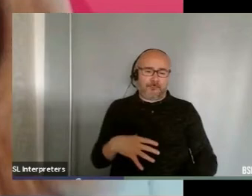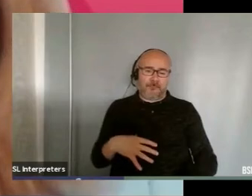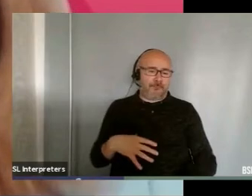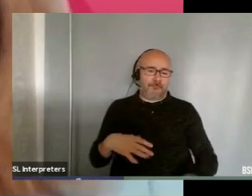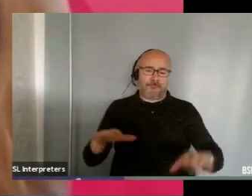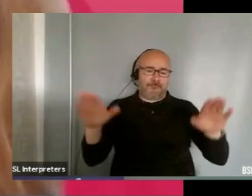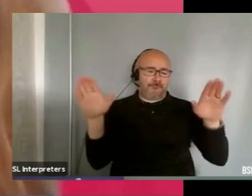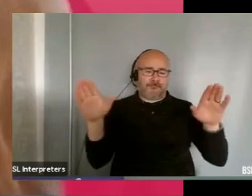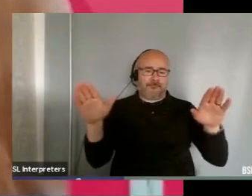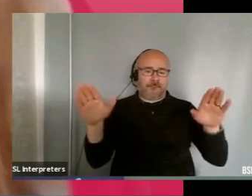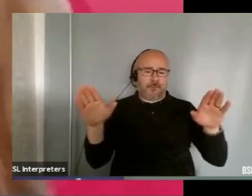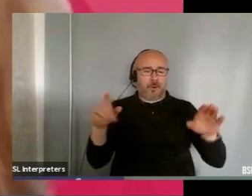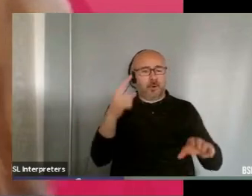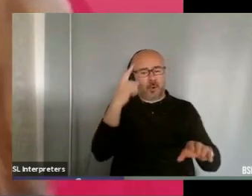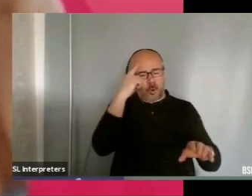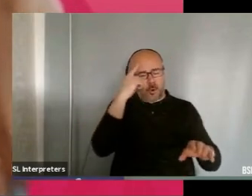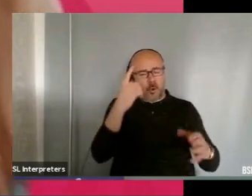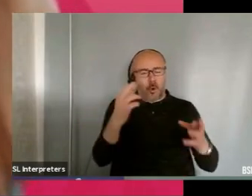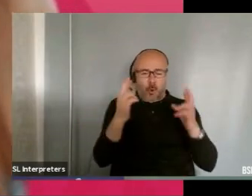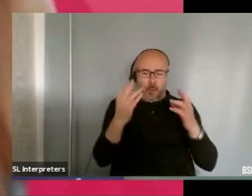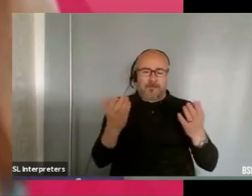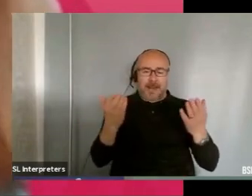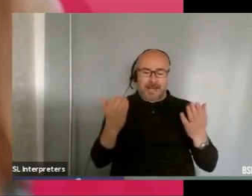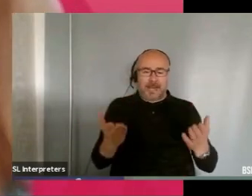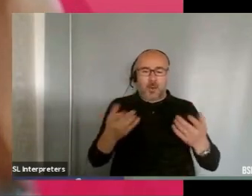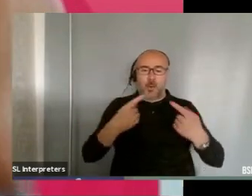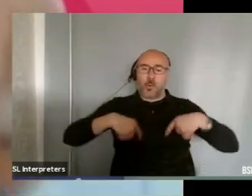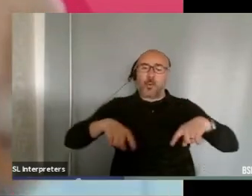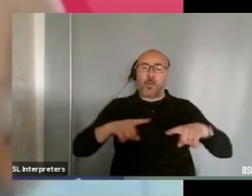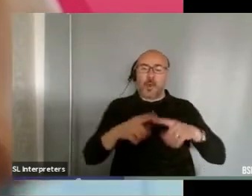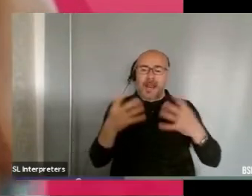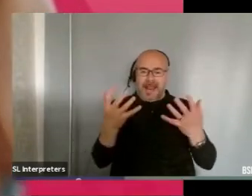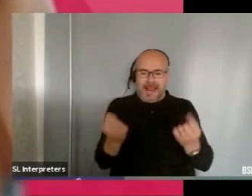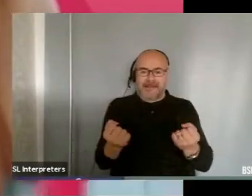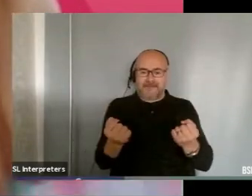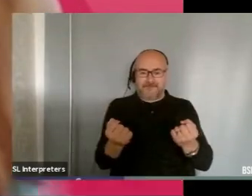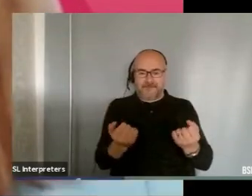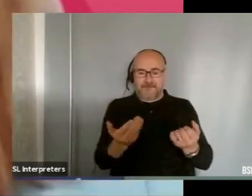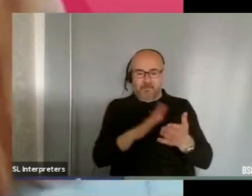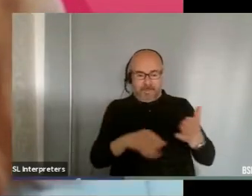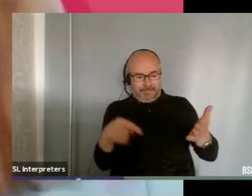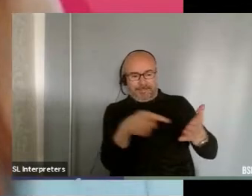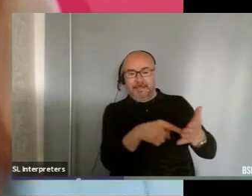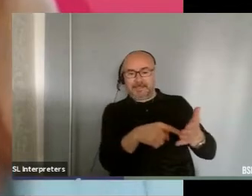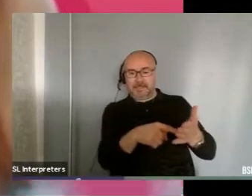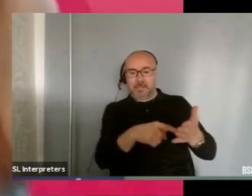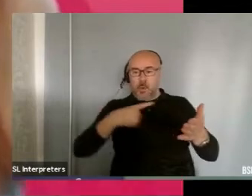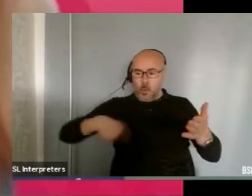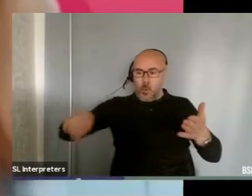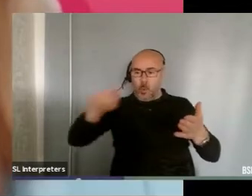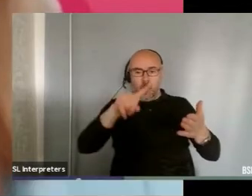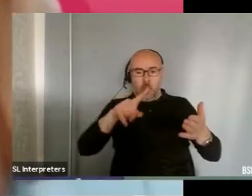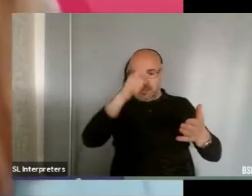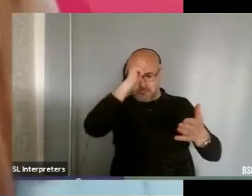hope that maybe this offers an opportunity for us to sort of coalesce around something that can actually make a difference